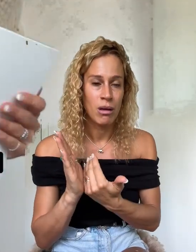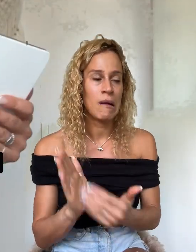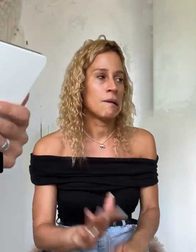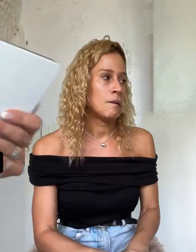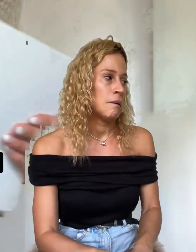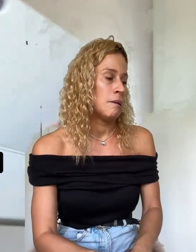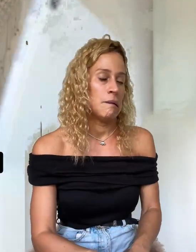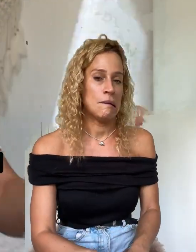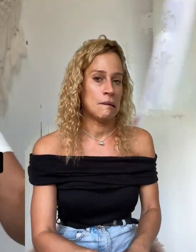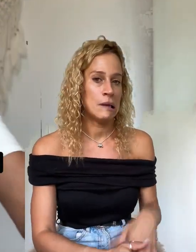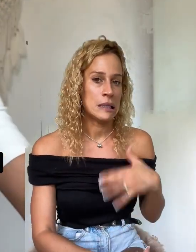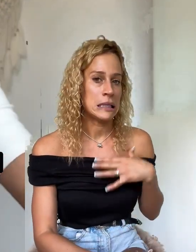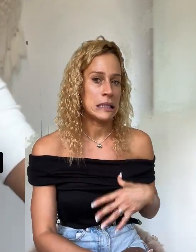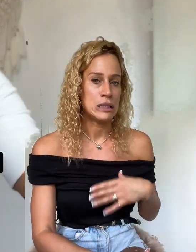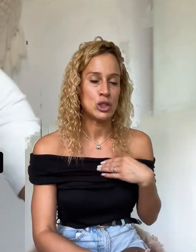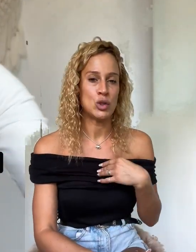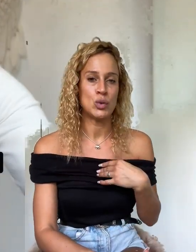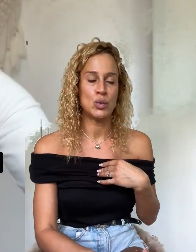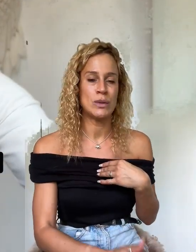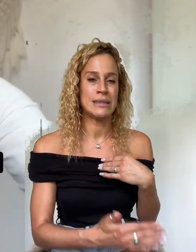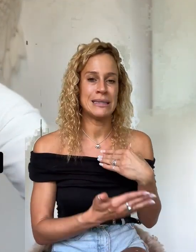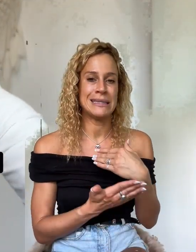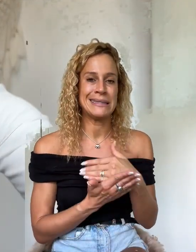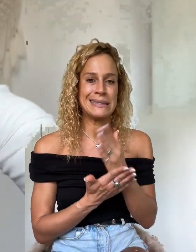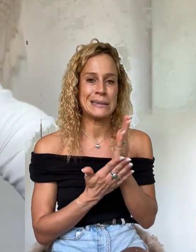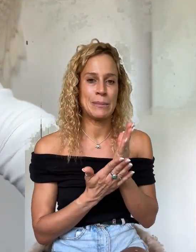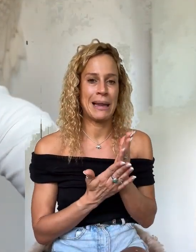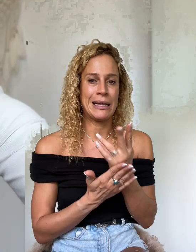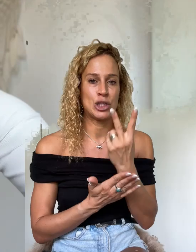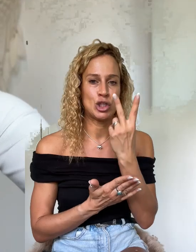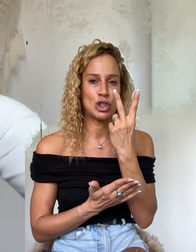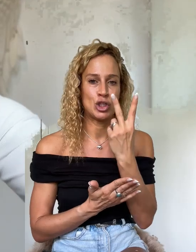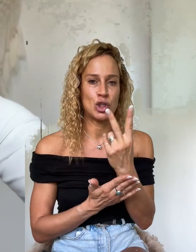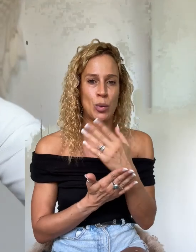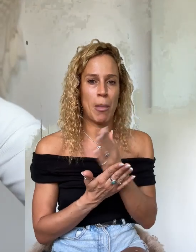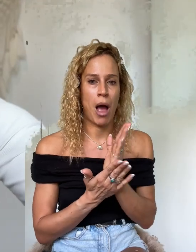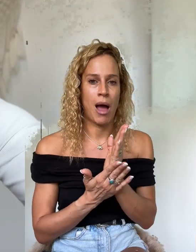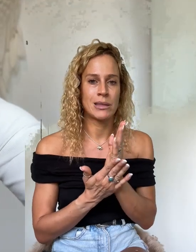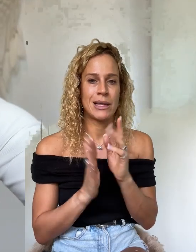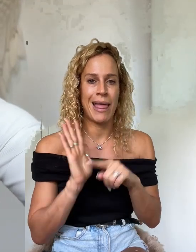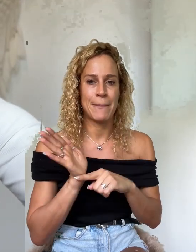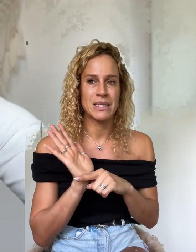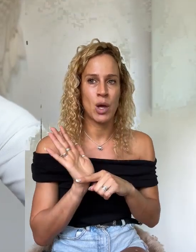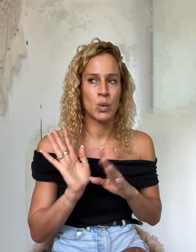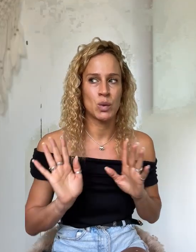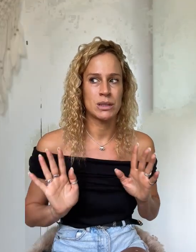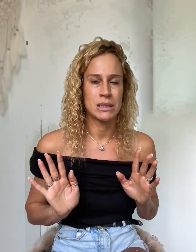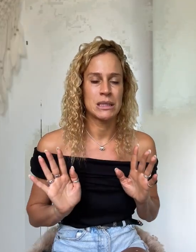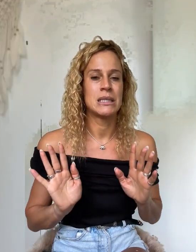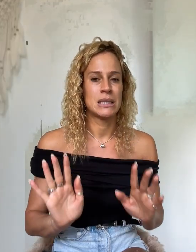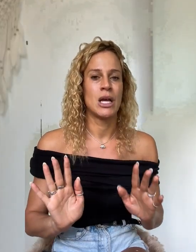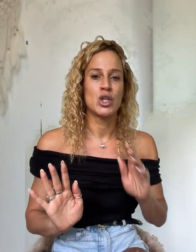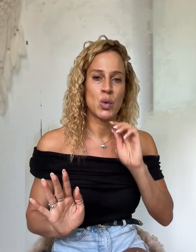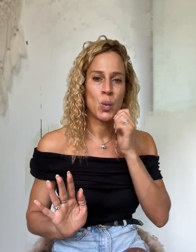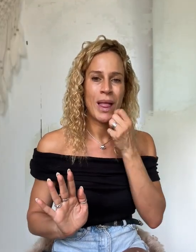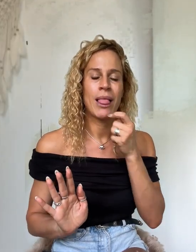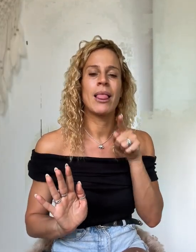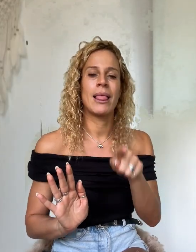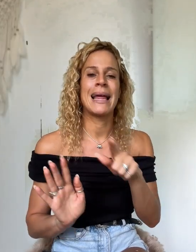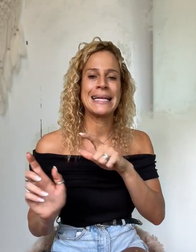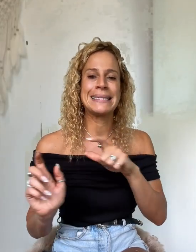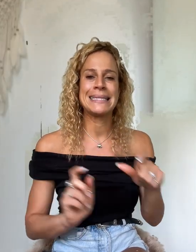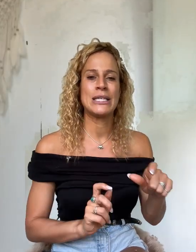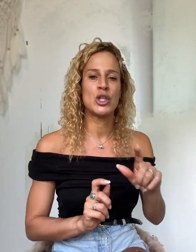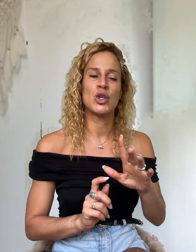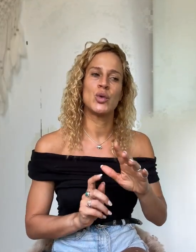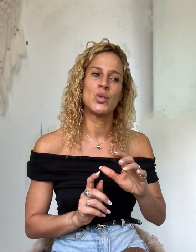Jeez. Okay, this might need to be a 2-parter because my head's hurting a little bit. So guys,